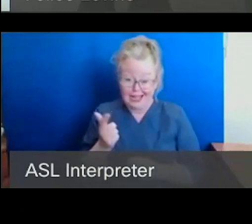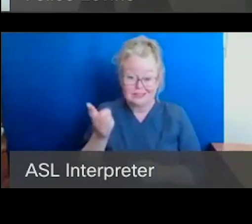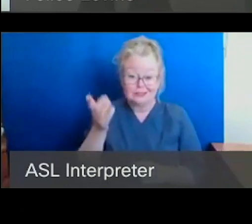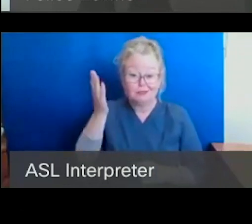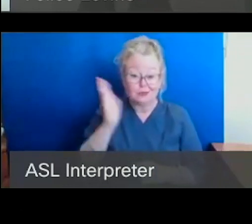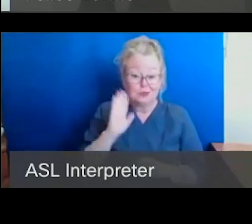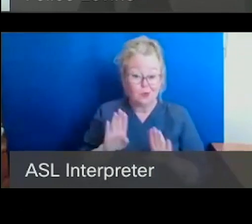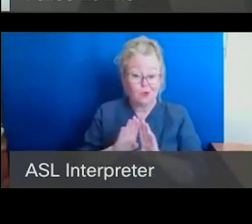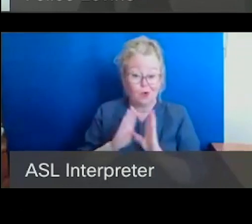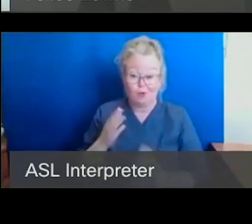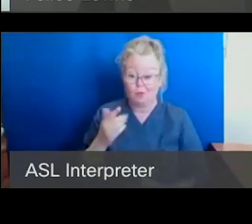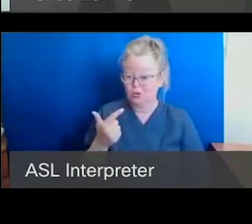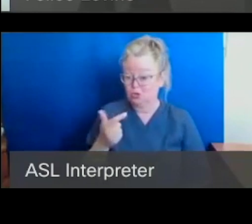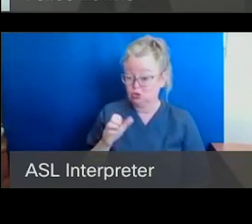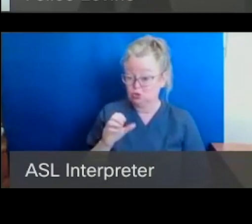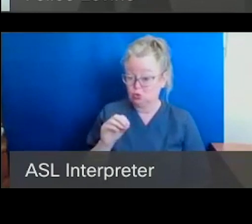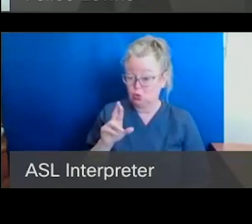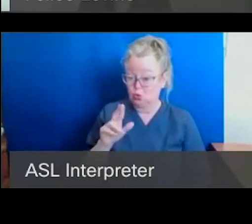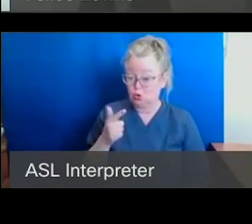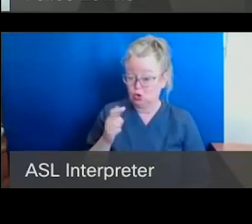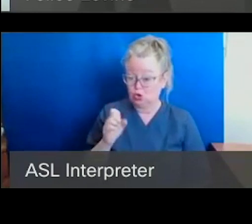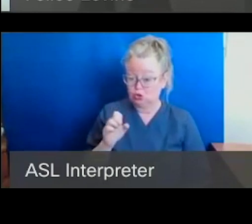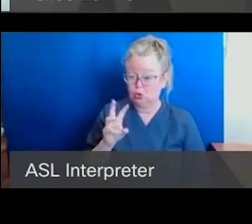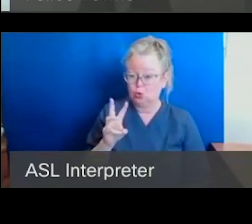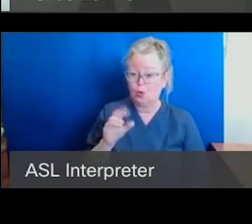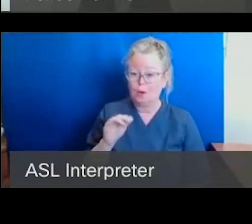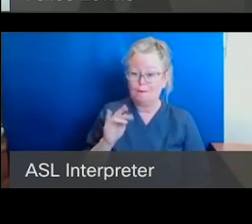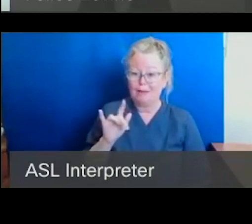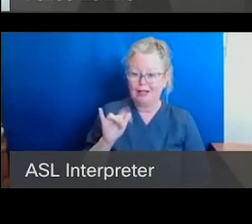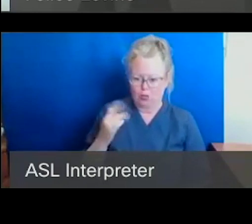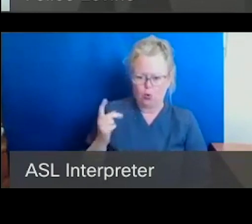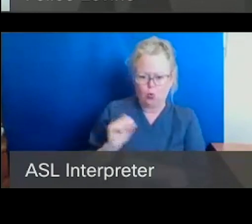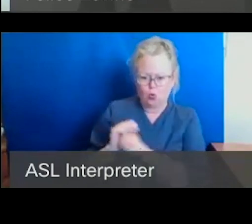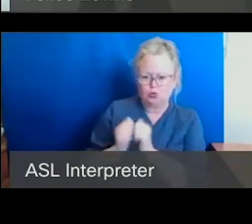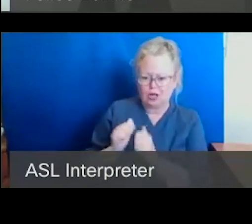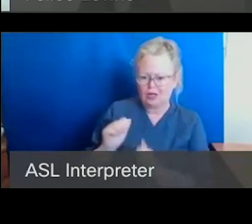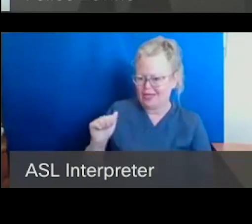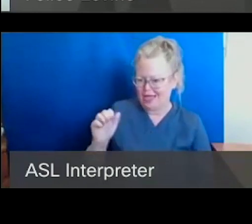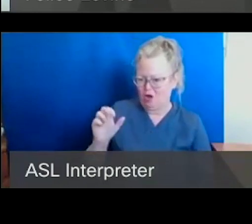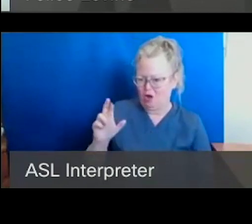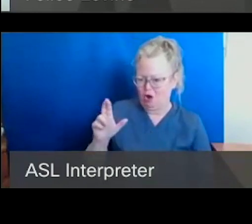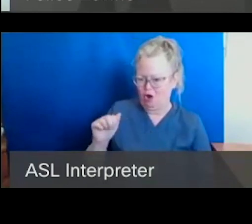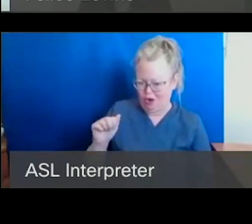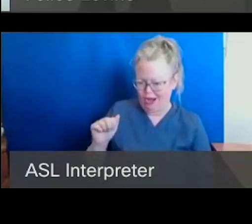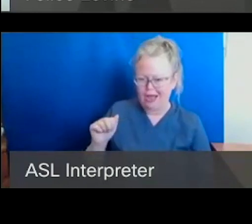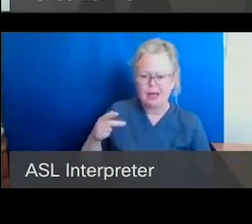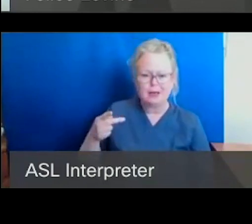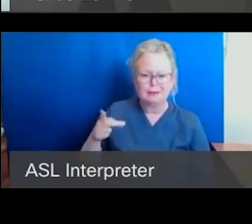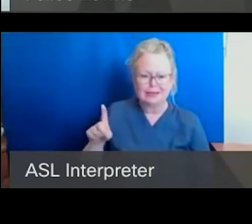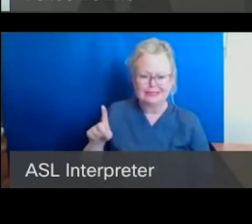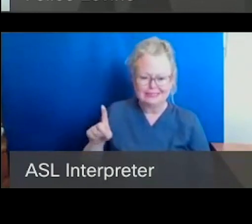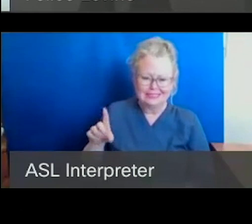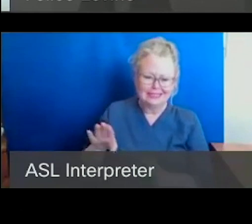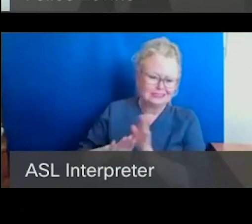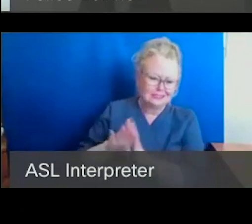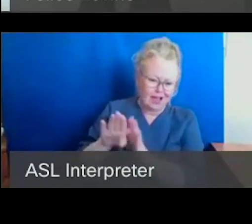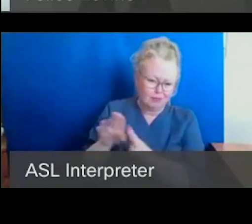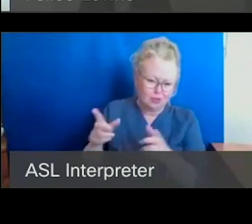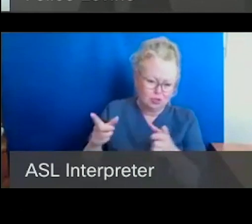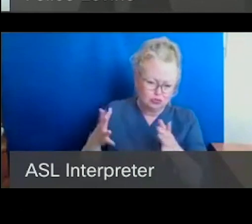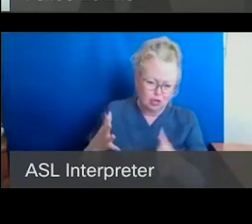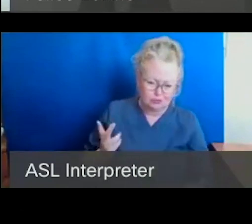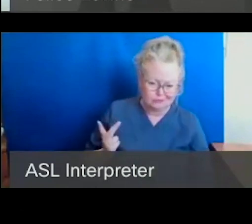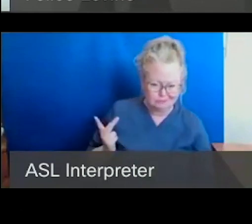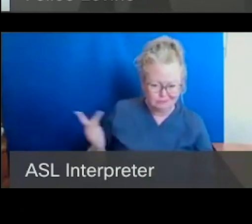webinar George Wimberly, who is my colleague at AERA and the Director of Professional Development. We work very